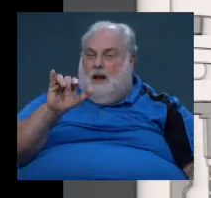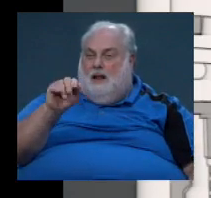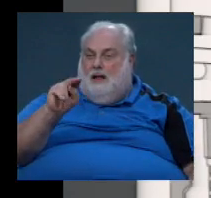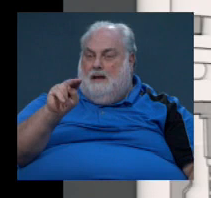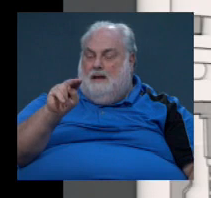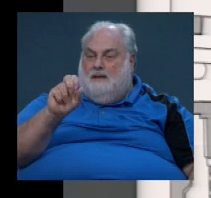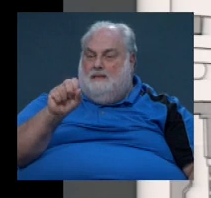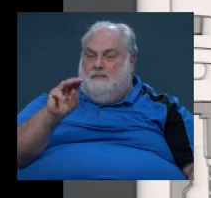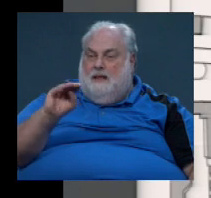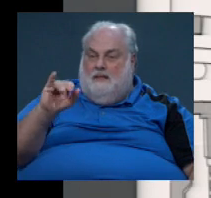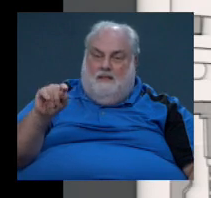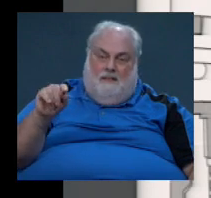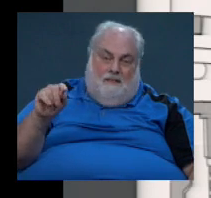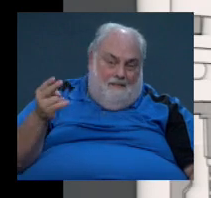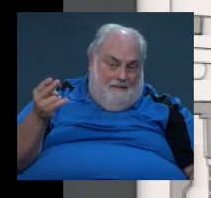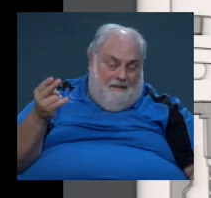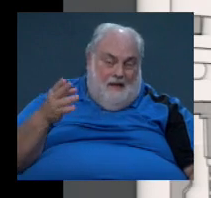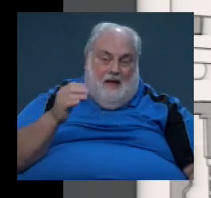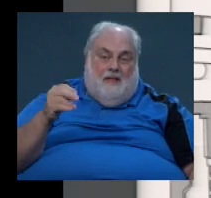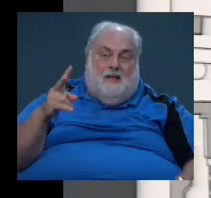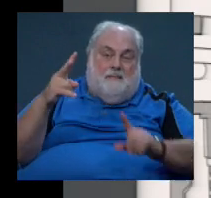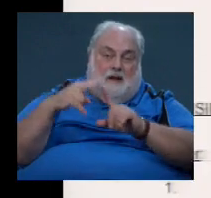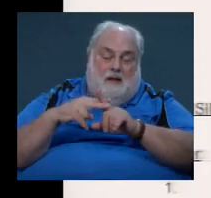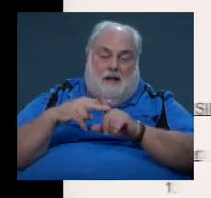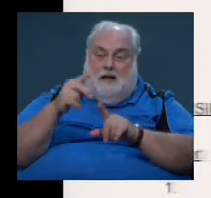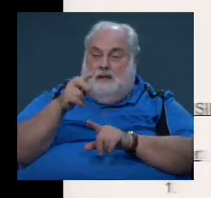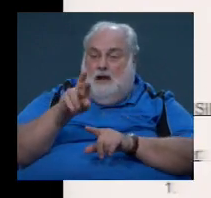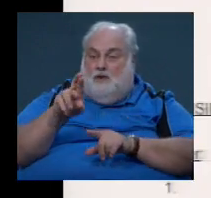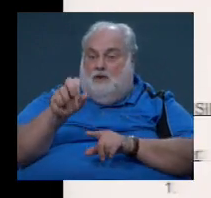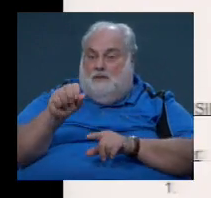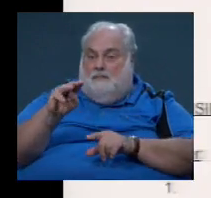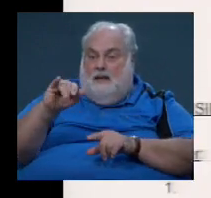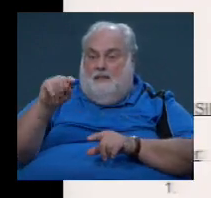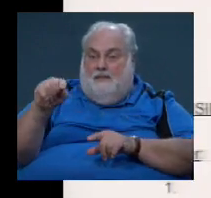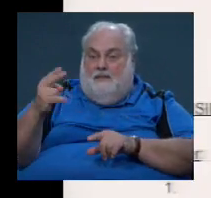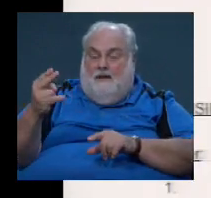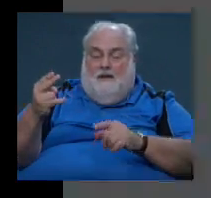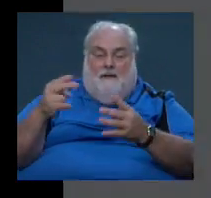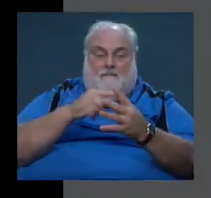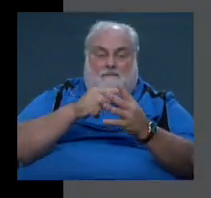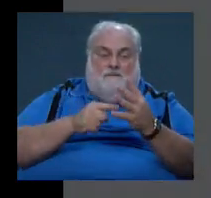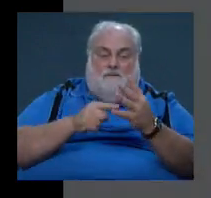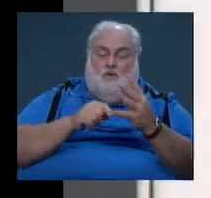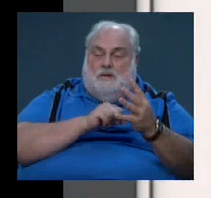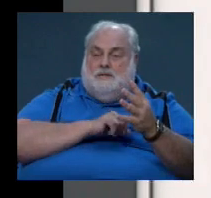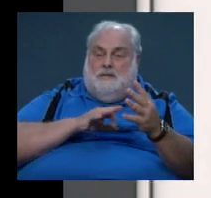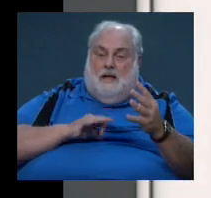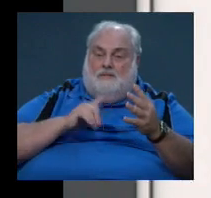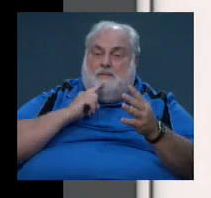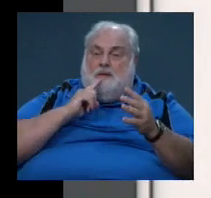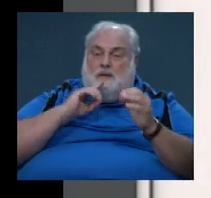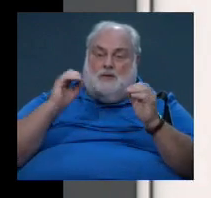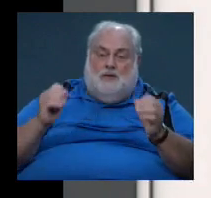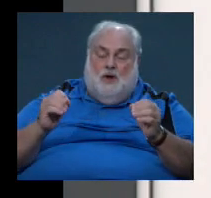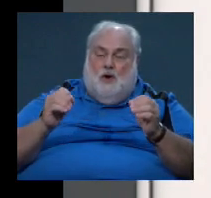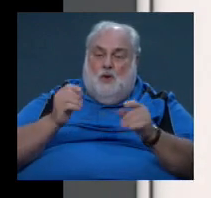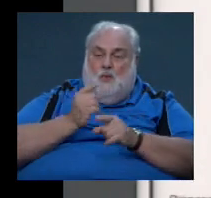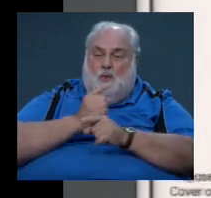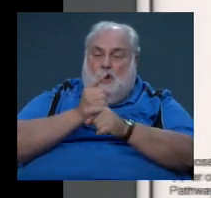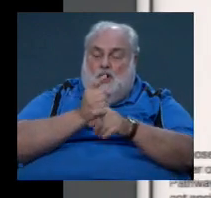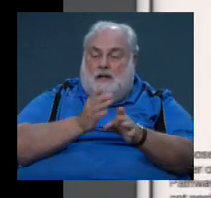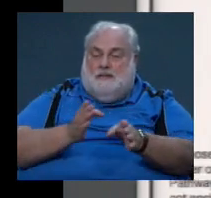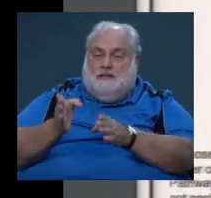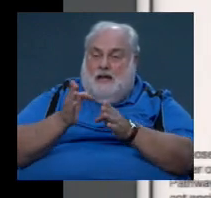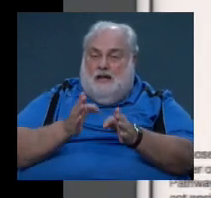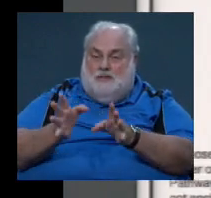CUP application for the Prayer Garden. Dr. Smith informed staff that there would be no regular scheduled meetings, events, or